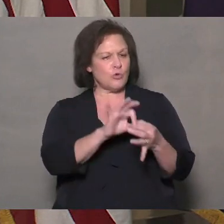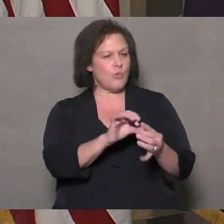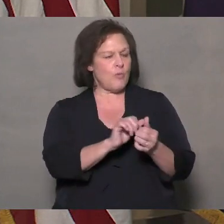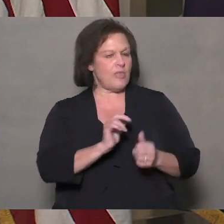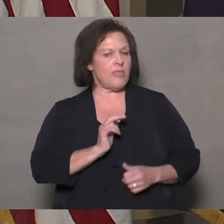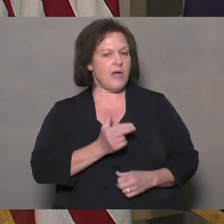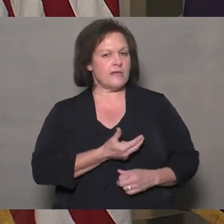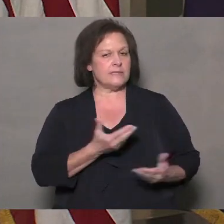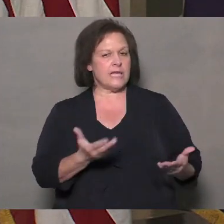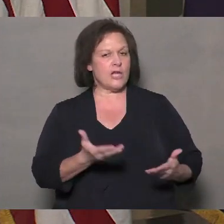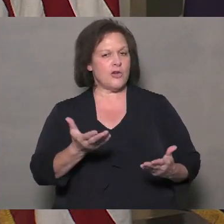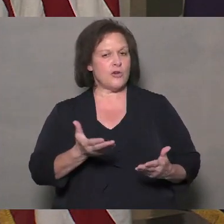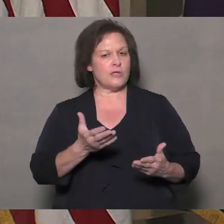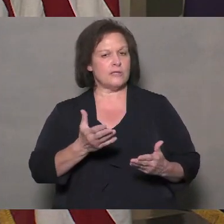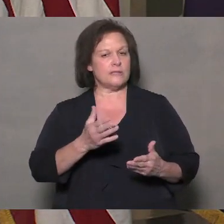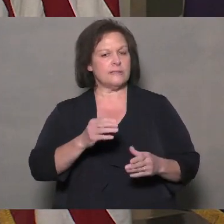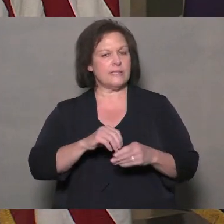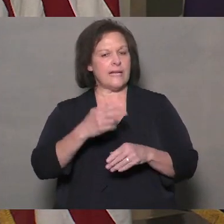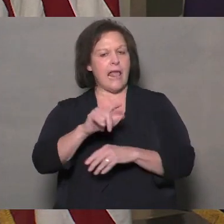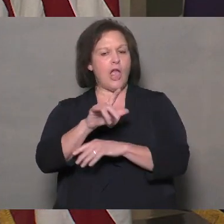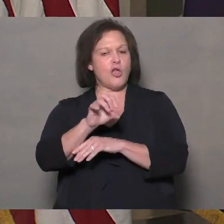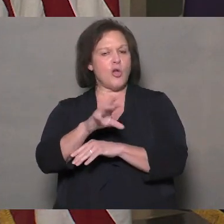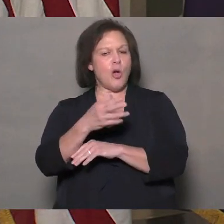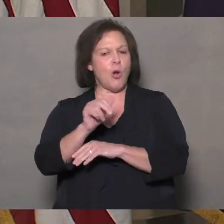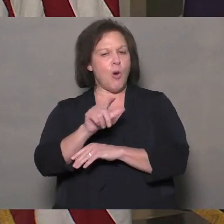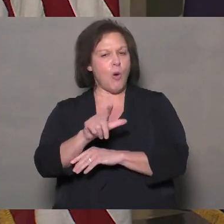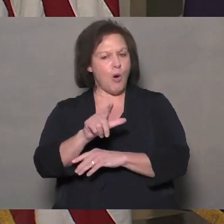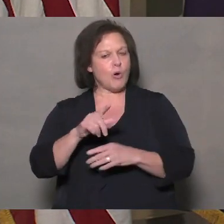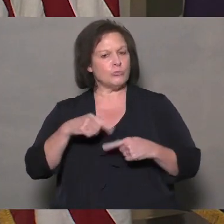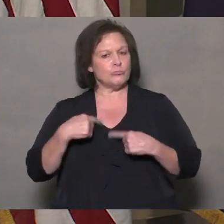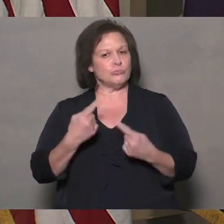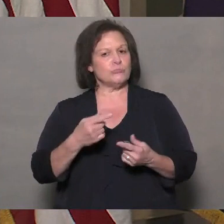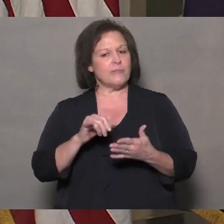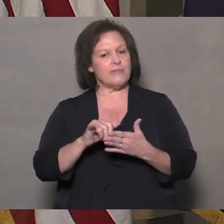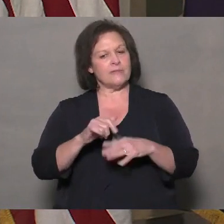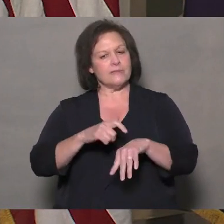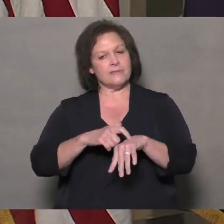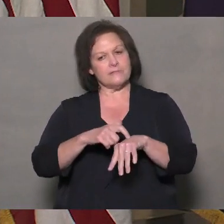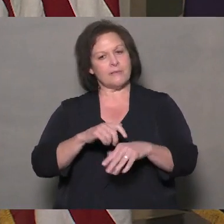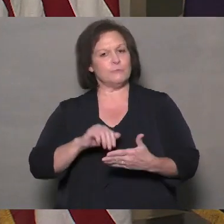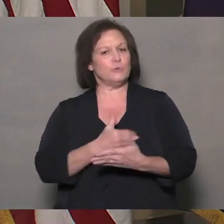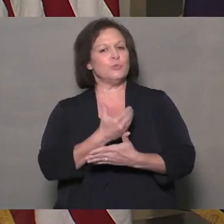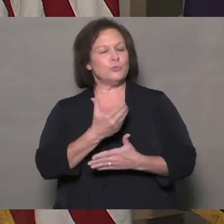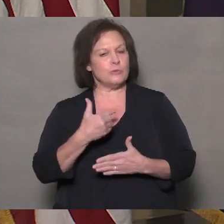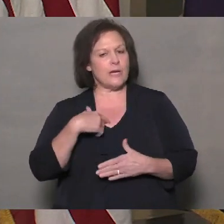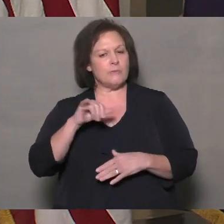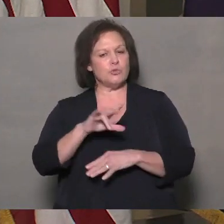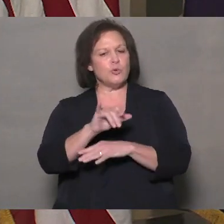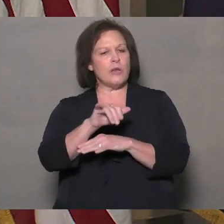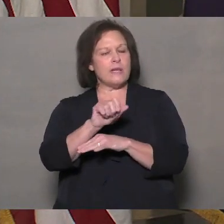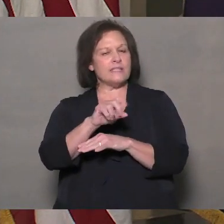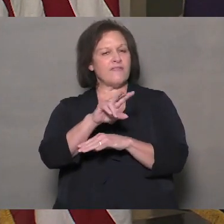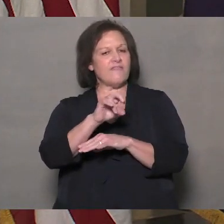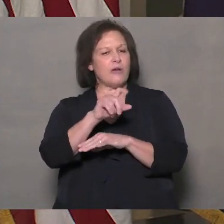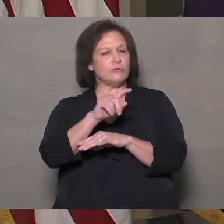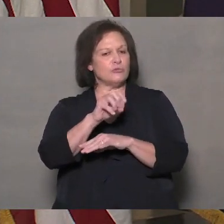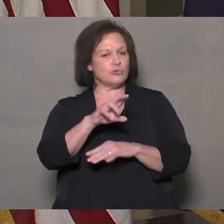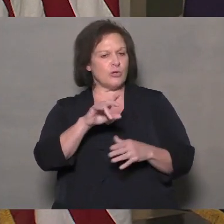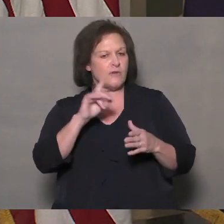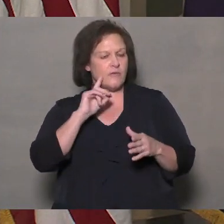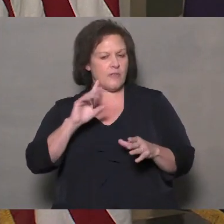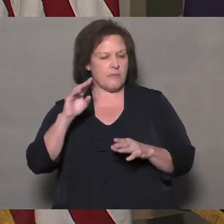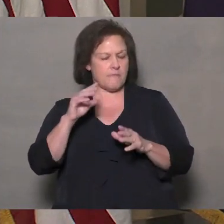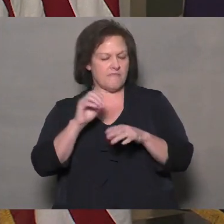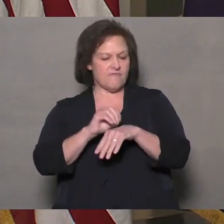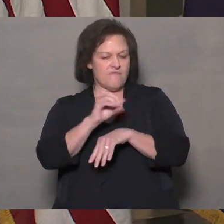historic Gallier Hall during these historic and unprecedented times. I'm Julius Feltus, Senior Advisor to the Mayor